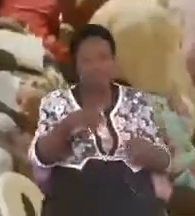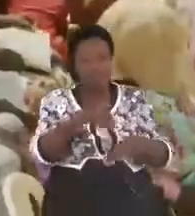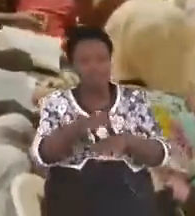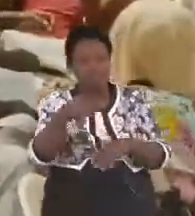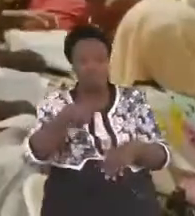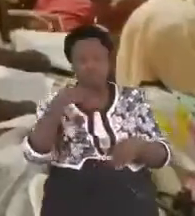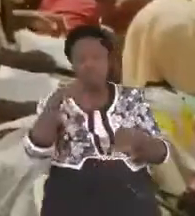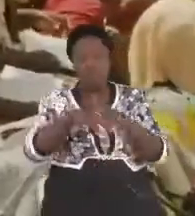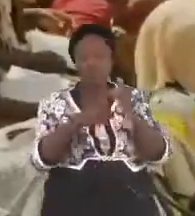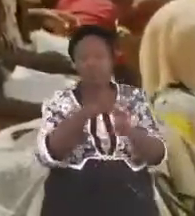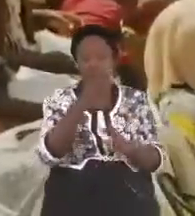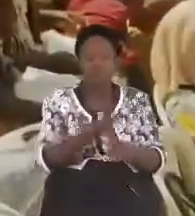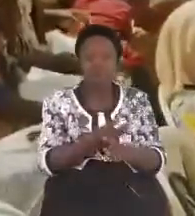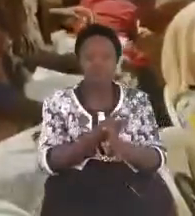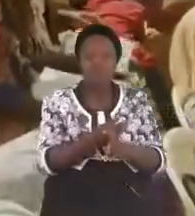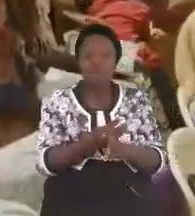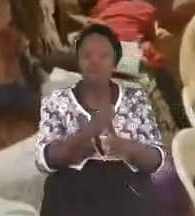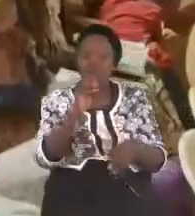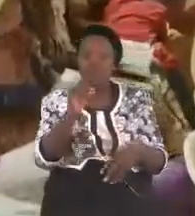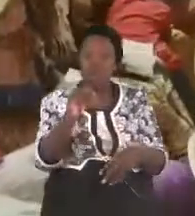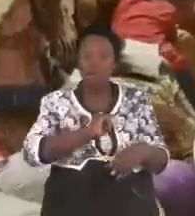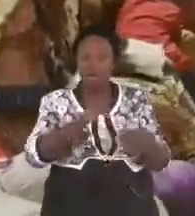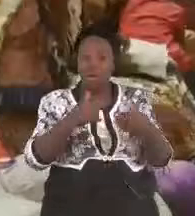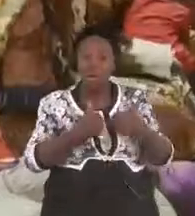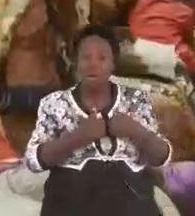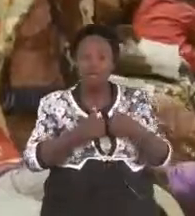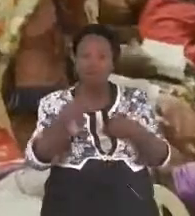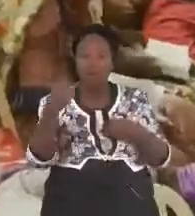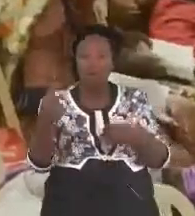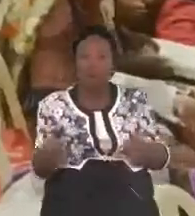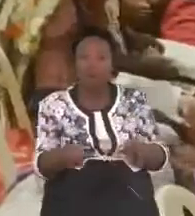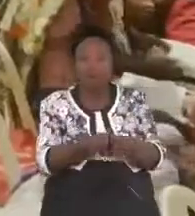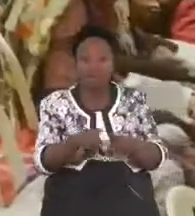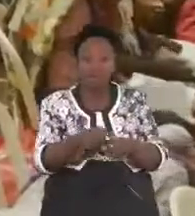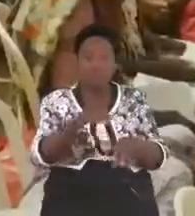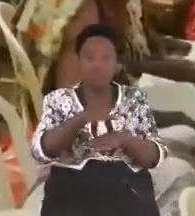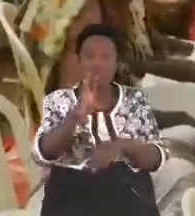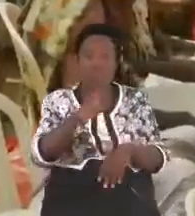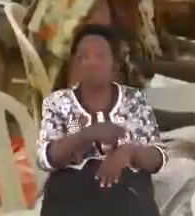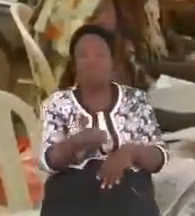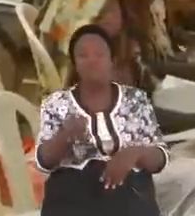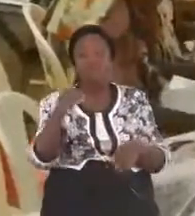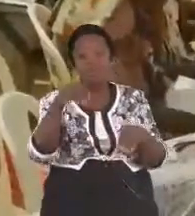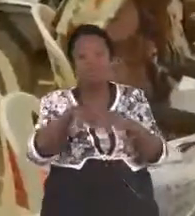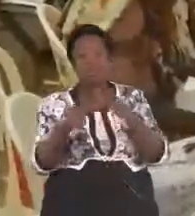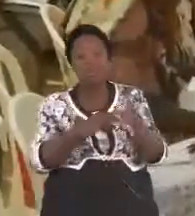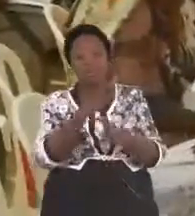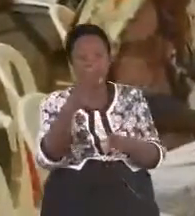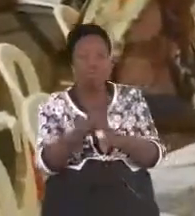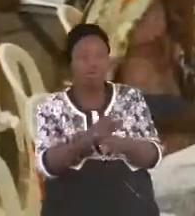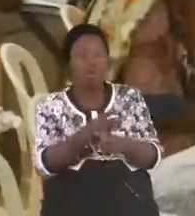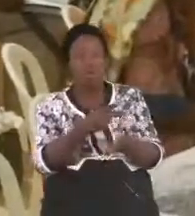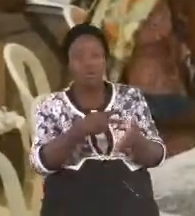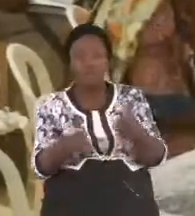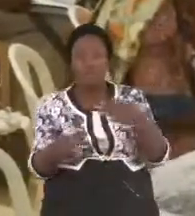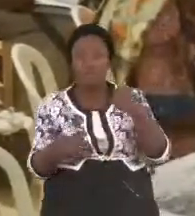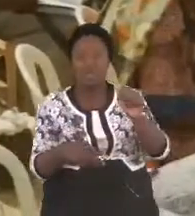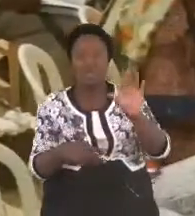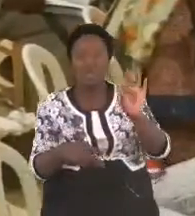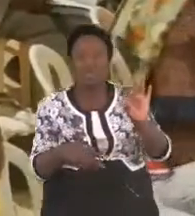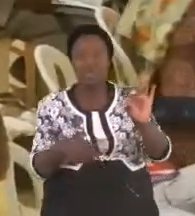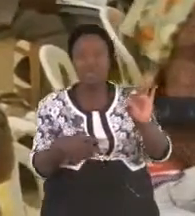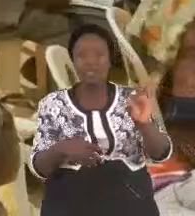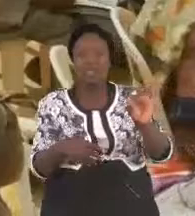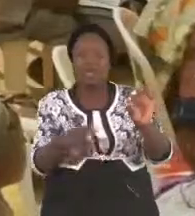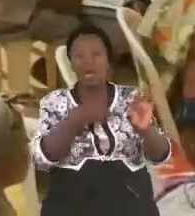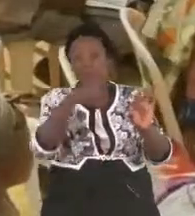even so have I also sent them into the world. Verse 19 says, and for their